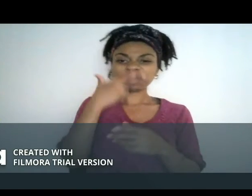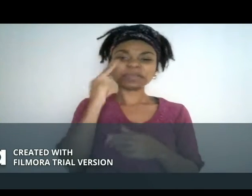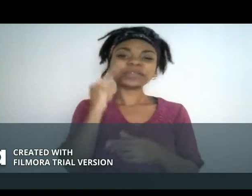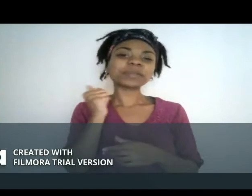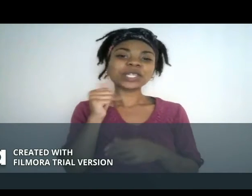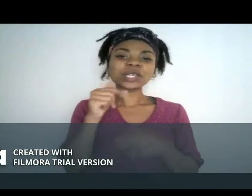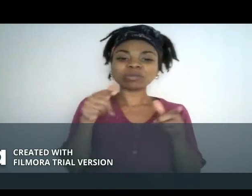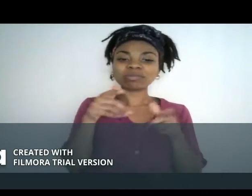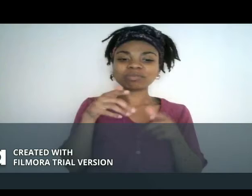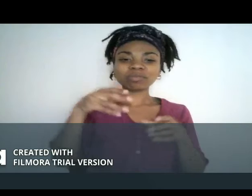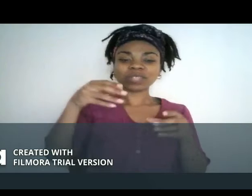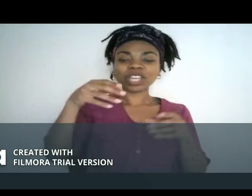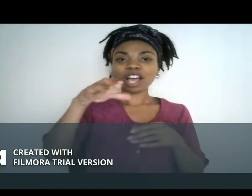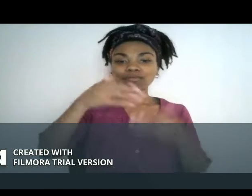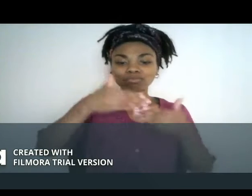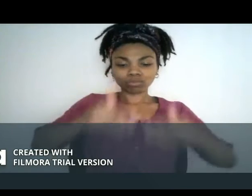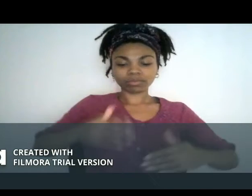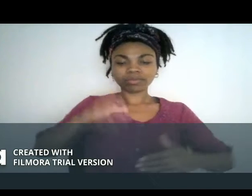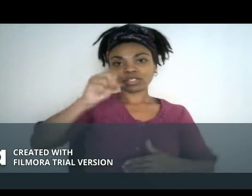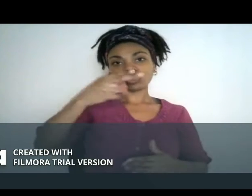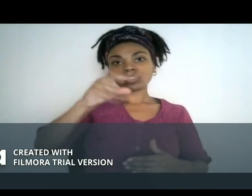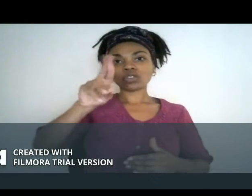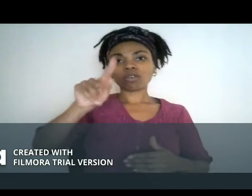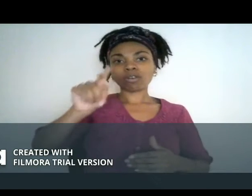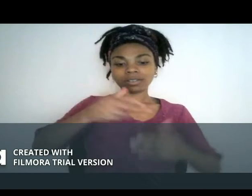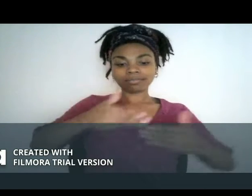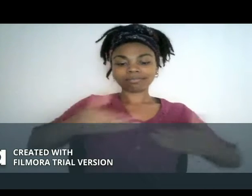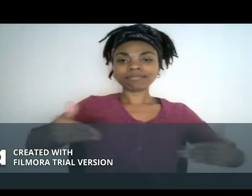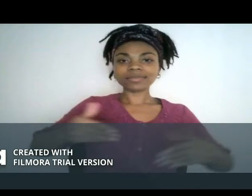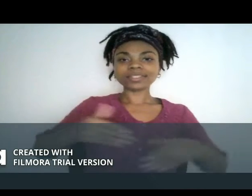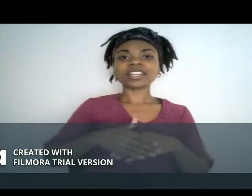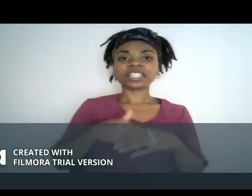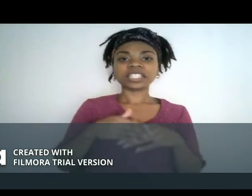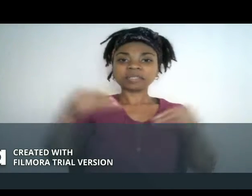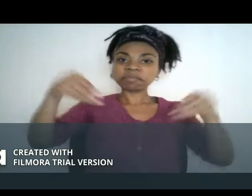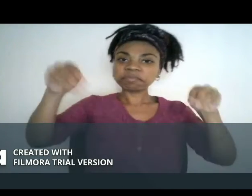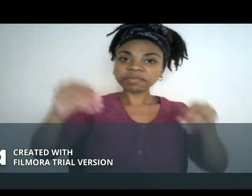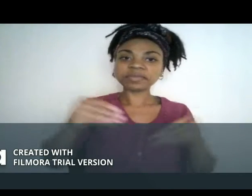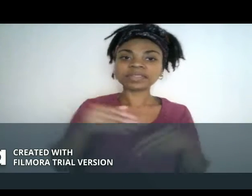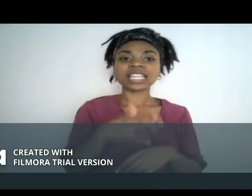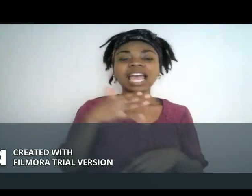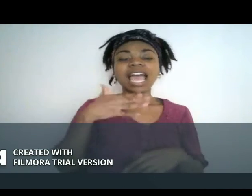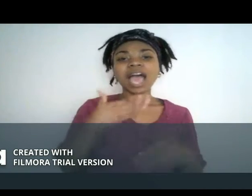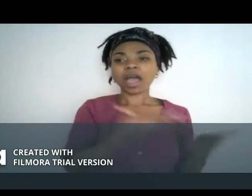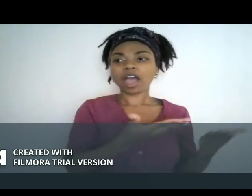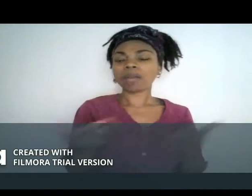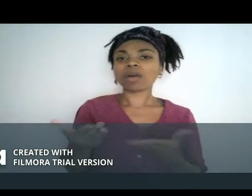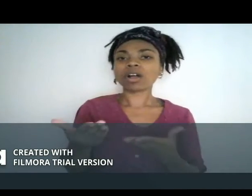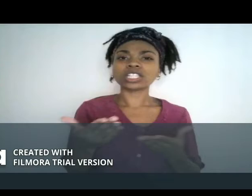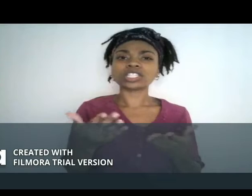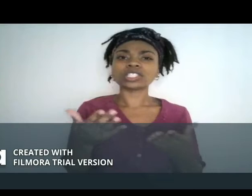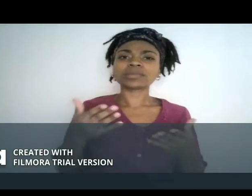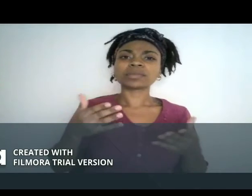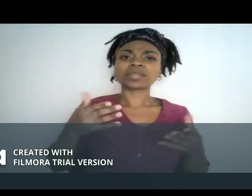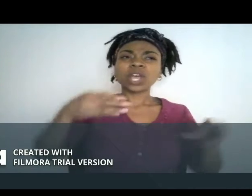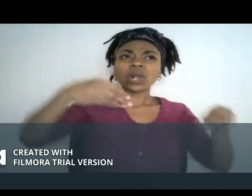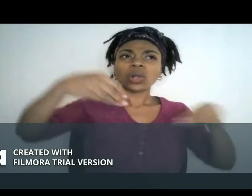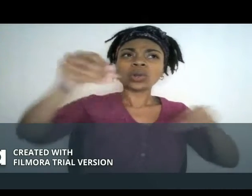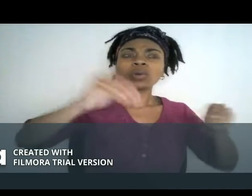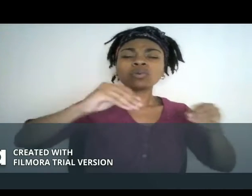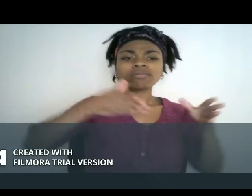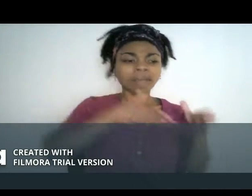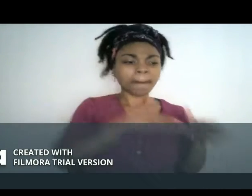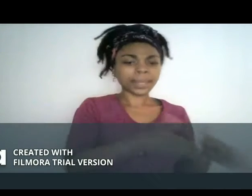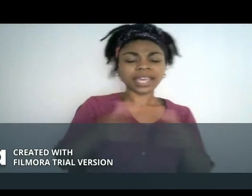And I also bought some, this is before I started the 21-day wearing all skirts or decided to do that. I bought these culottes, you